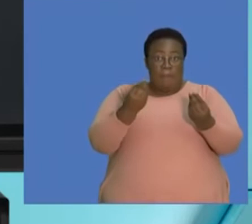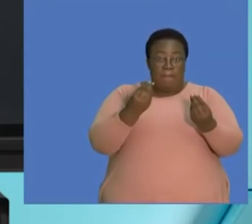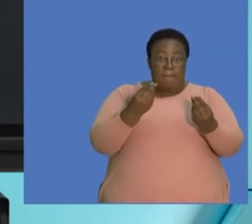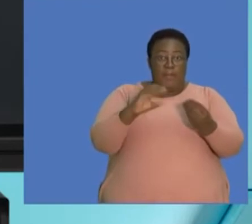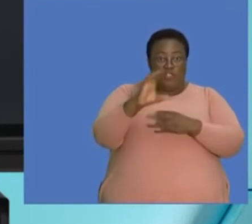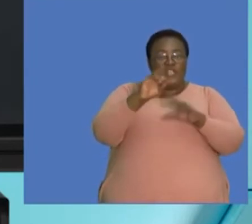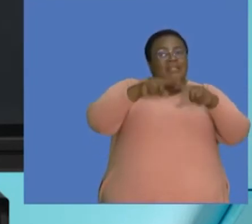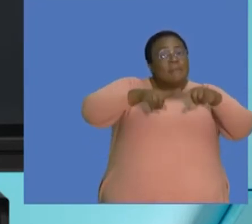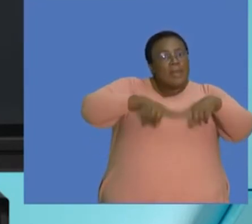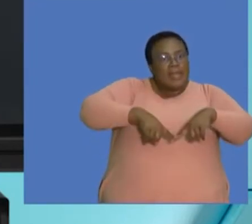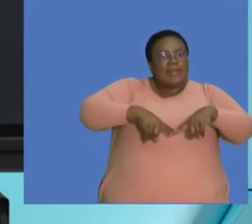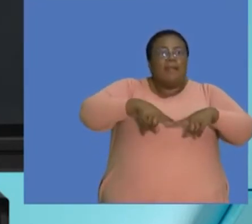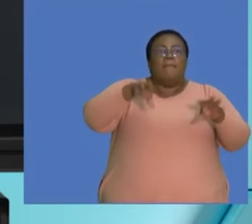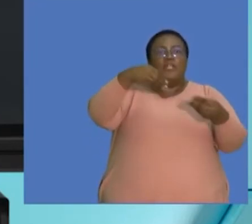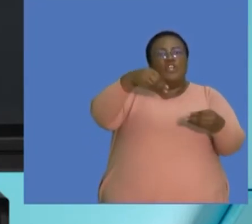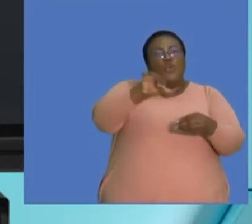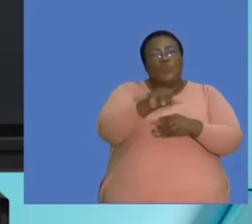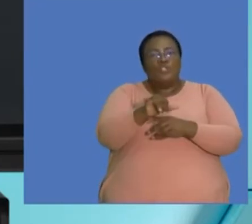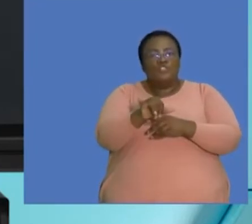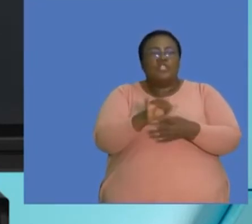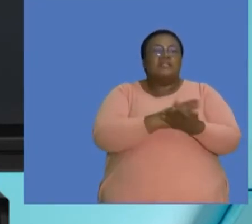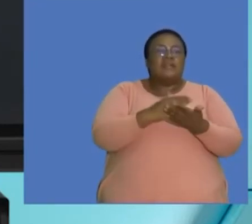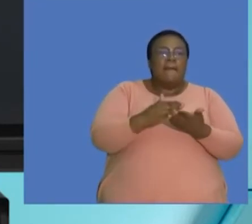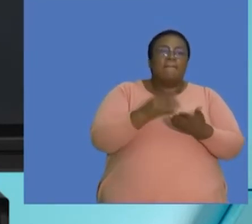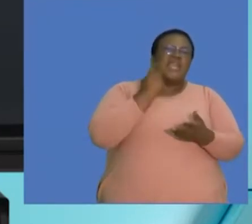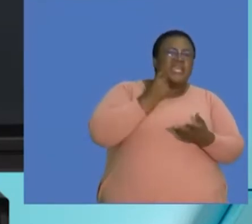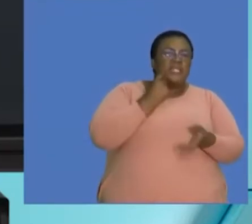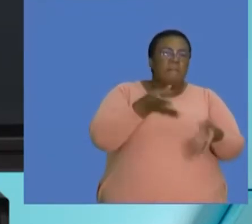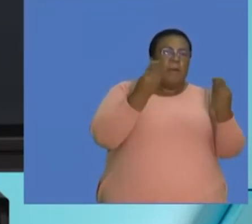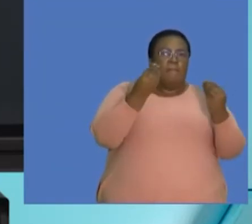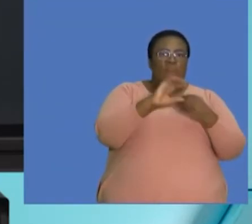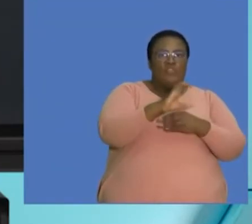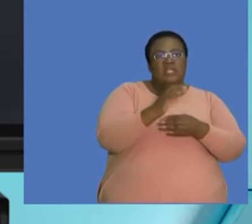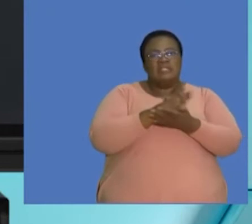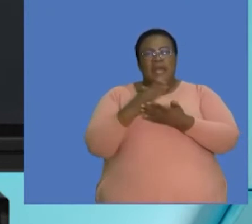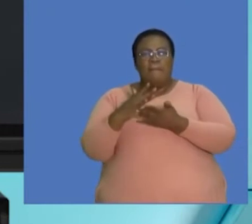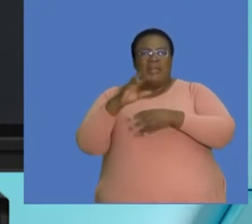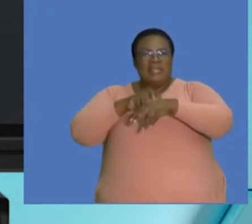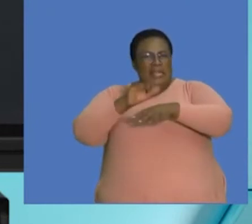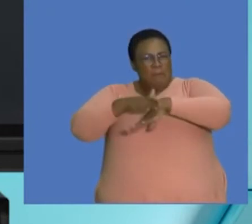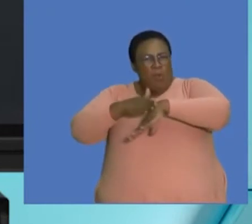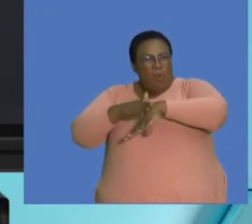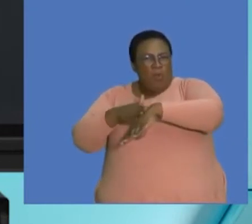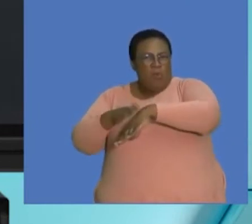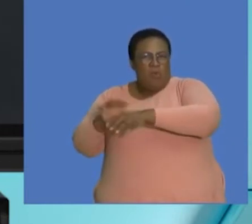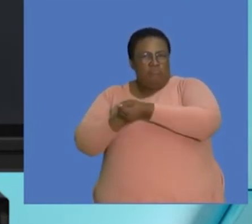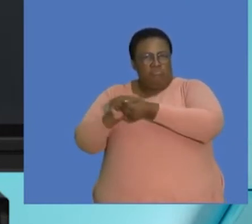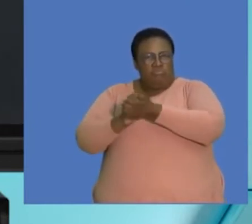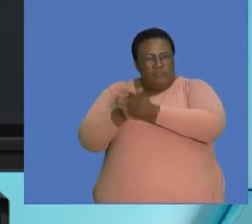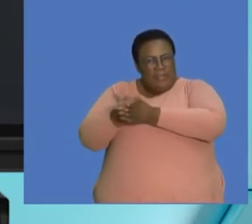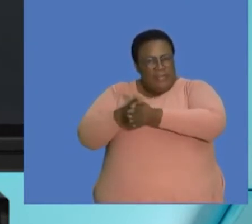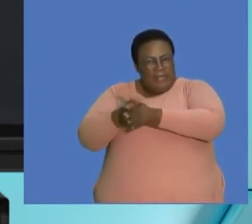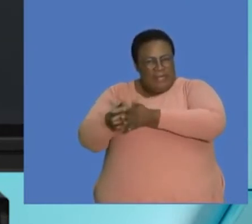that charge will depend on the type of material. So some become easily charged, while some they need a lot of, you